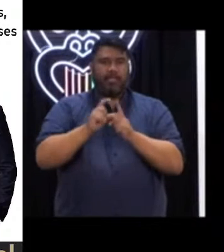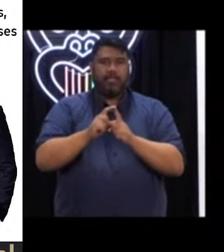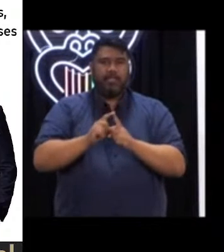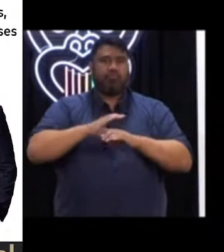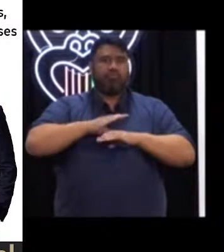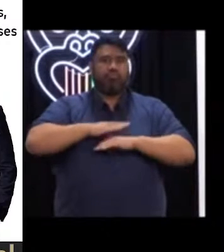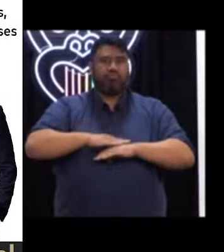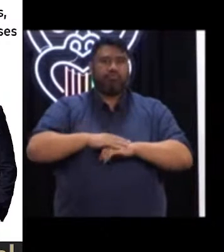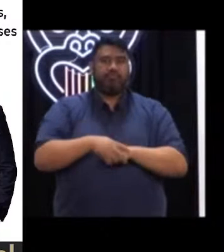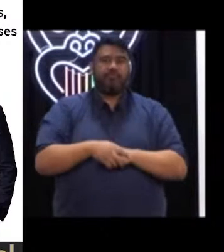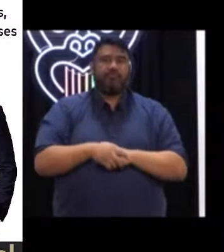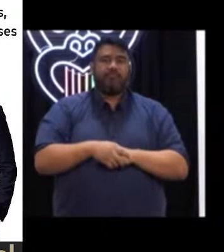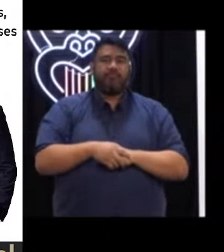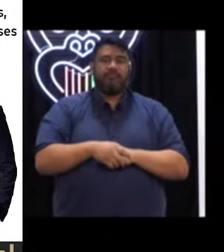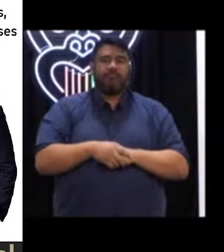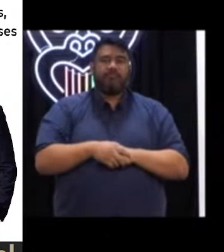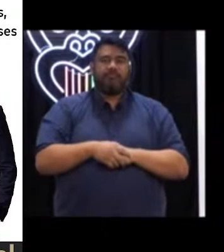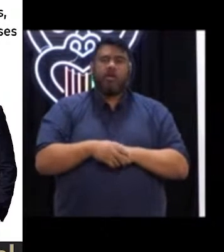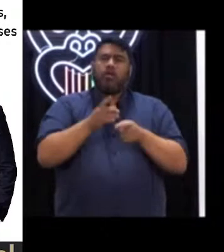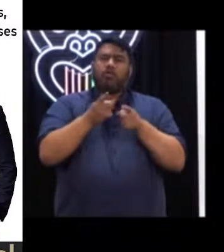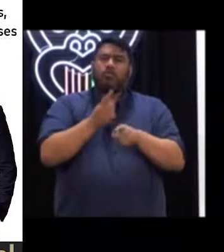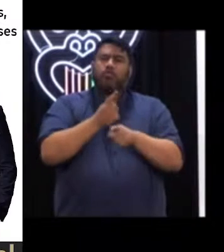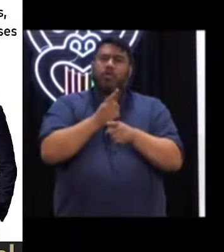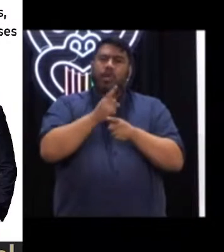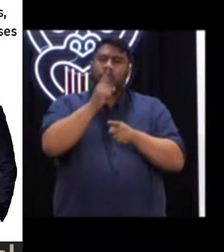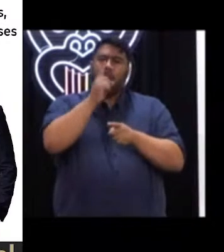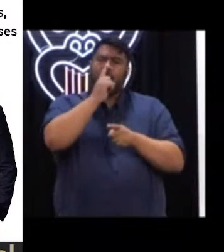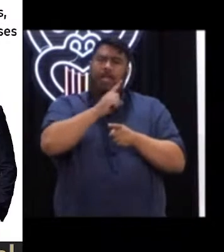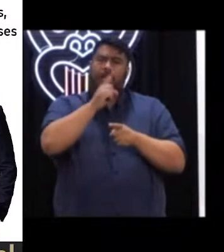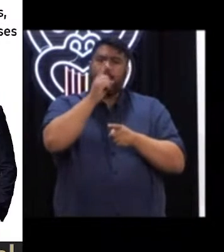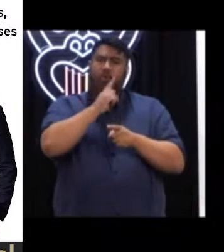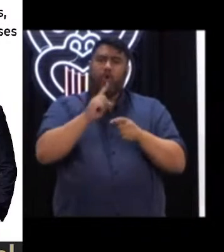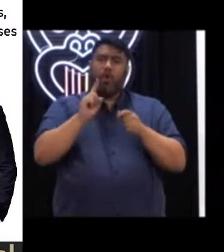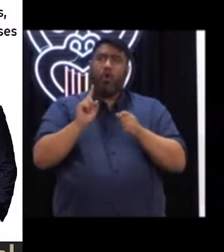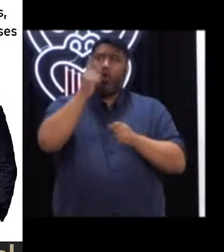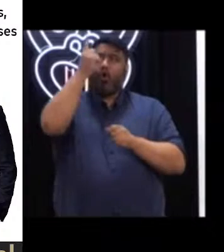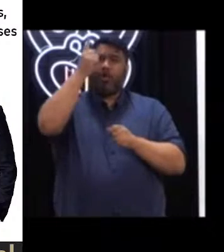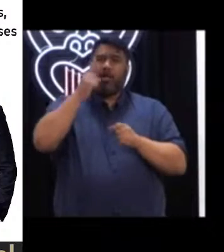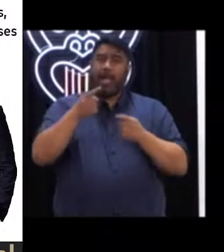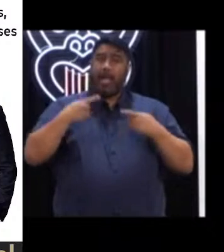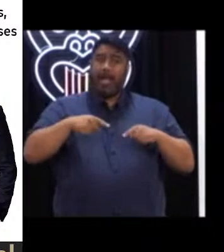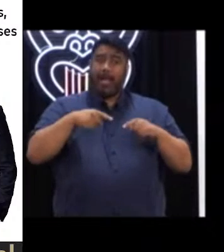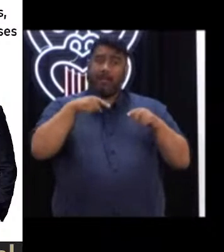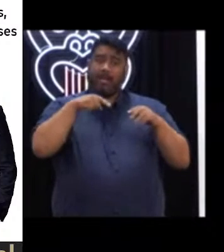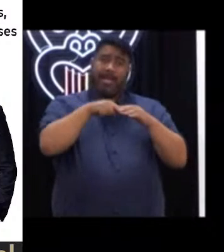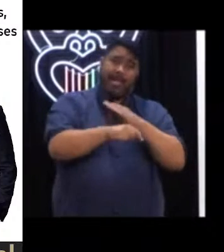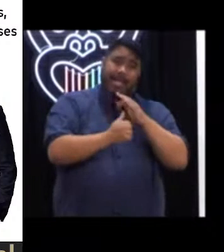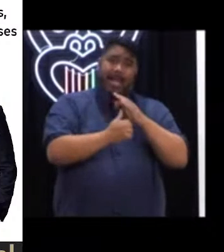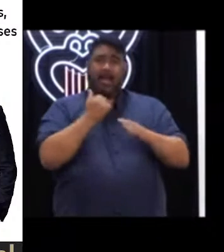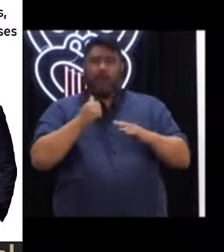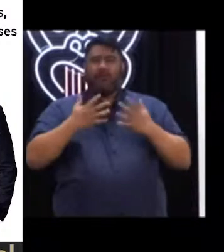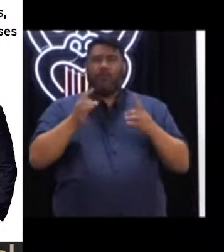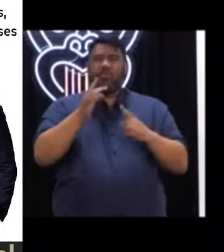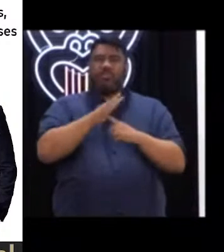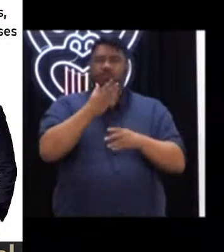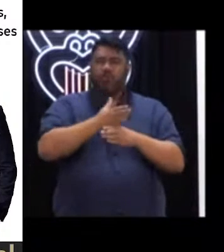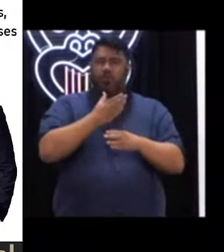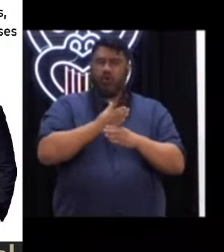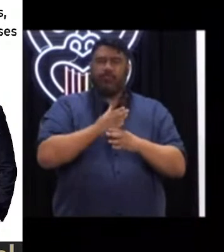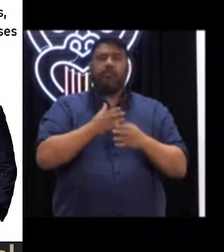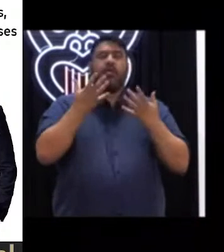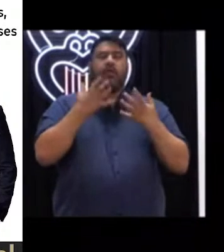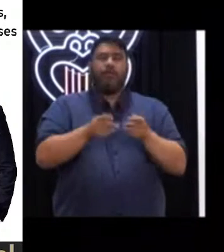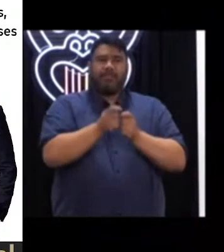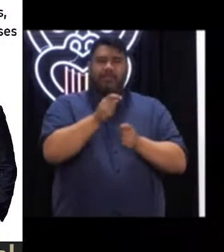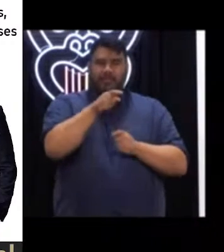In terms of that testing for people crossing the Auckland boundary, nasopharyngeal swabbing is available, of course, nationwide, whether